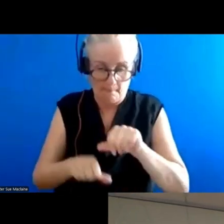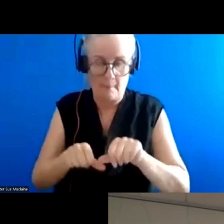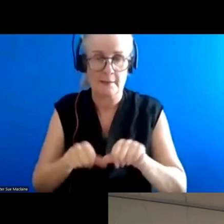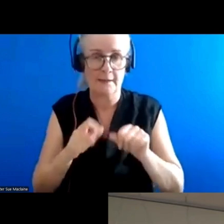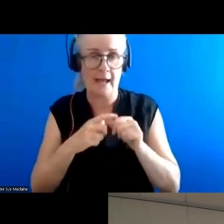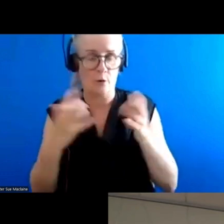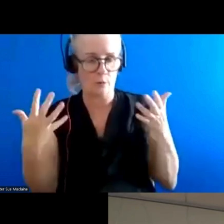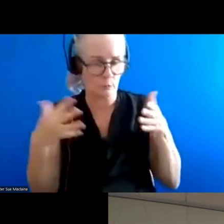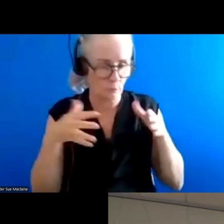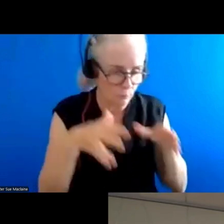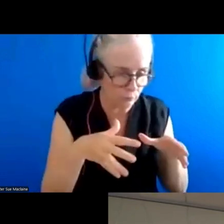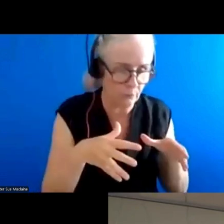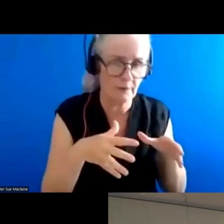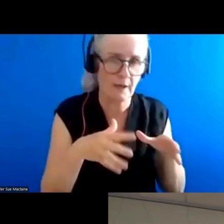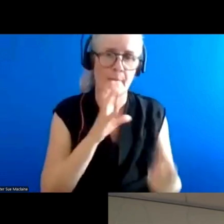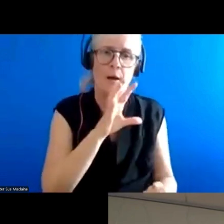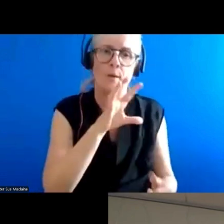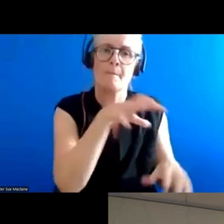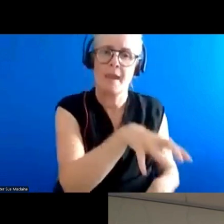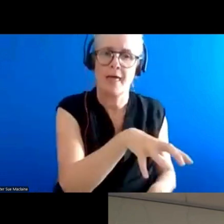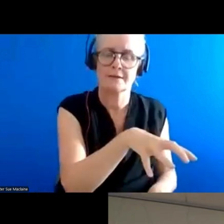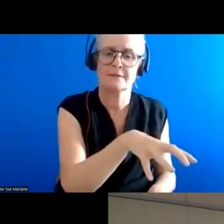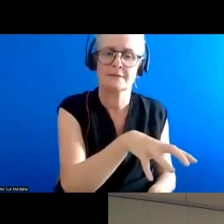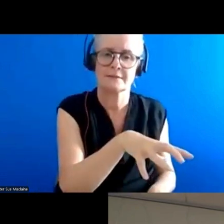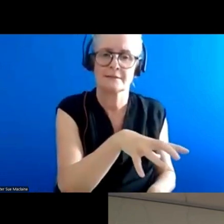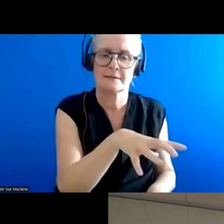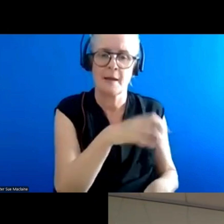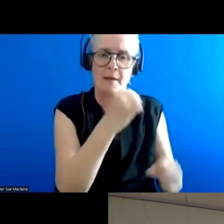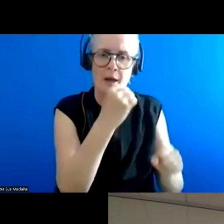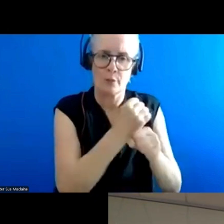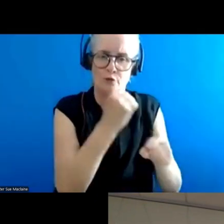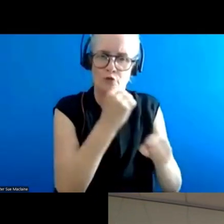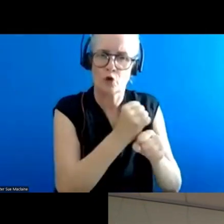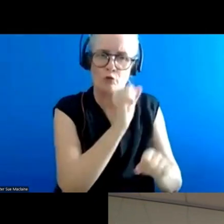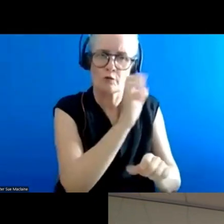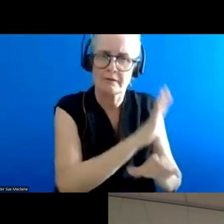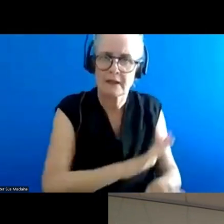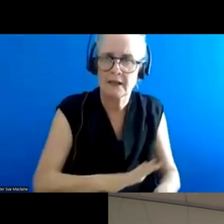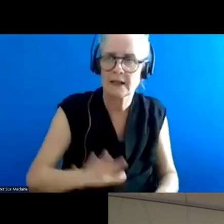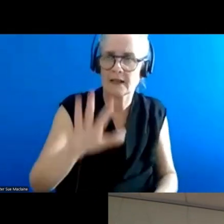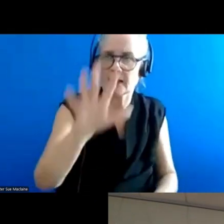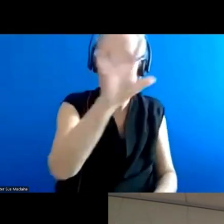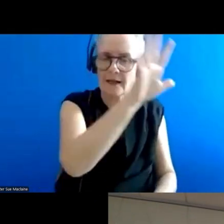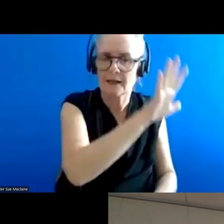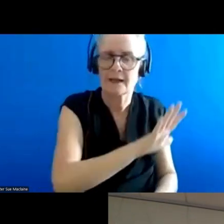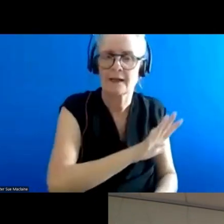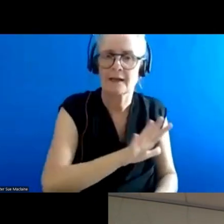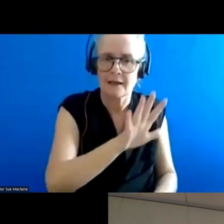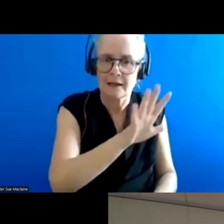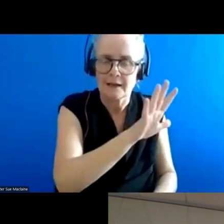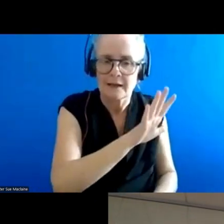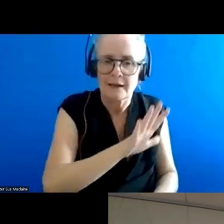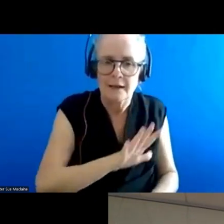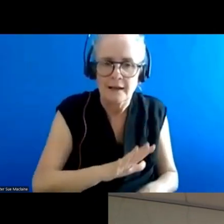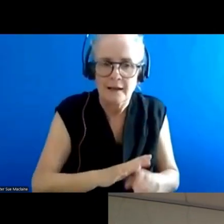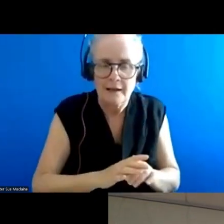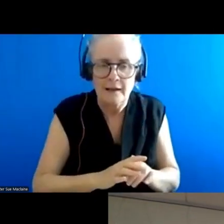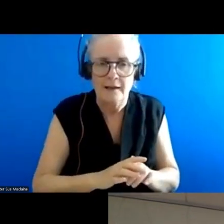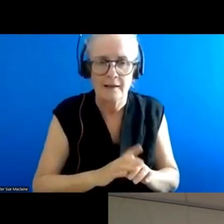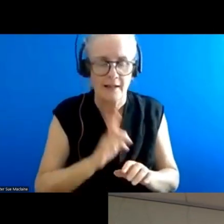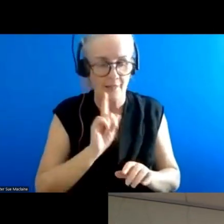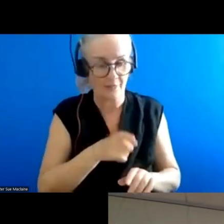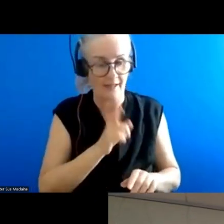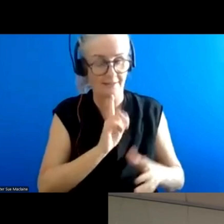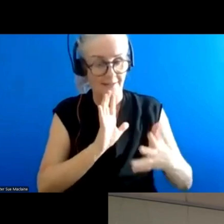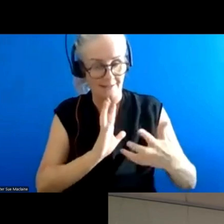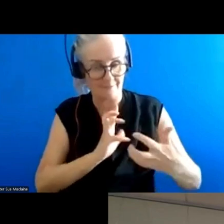That leadership will be doing certain things that enables us to respond to it and think about everything that we bring to the party. And I think that's the opportunity we'd like to